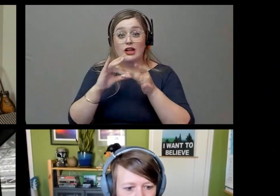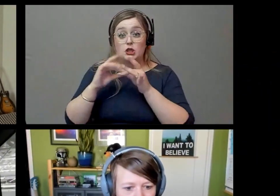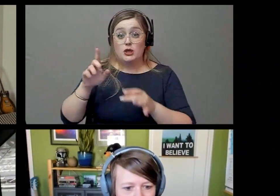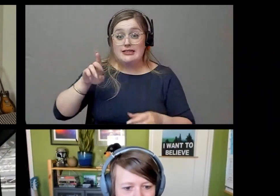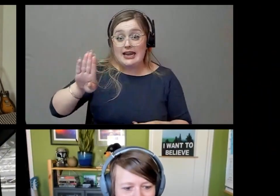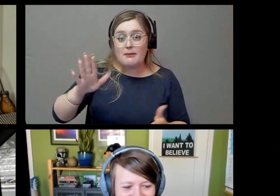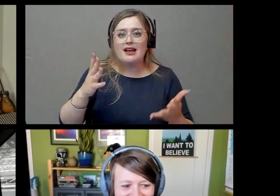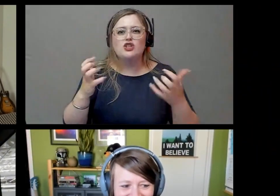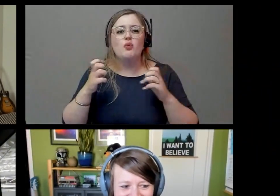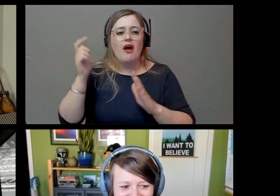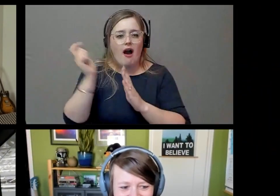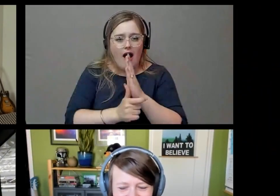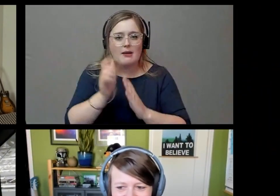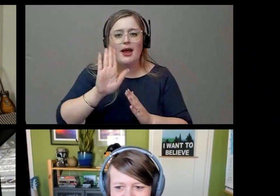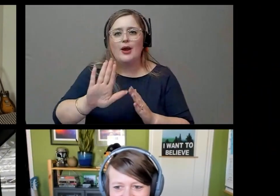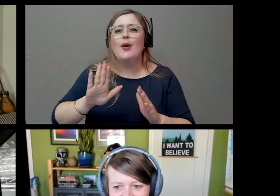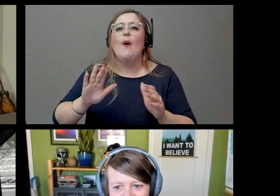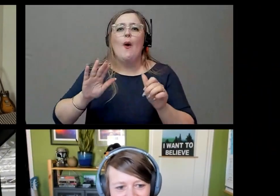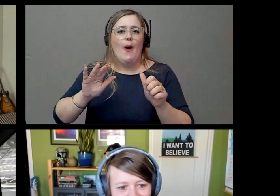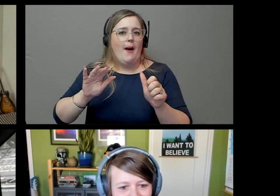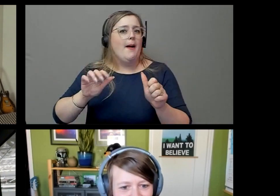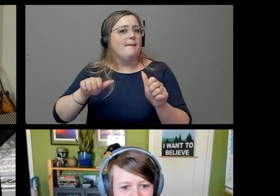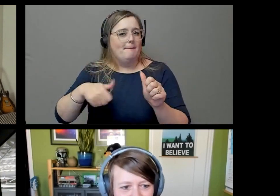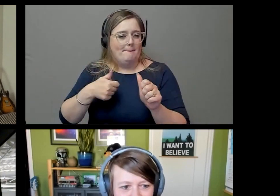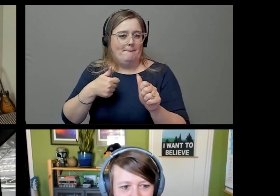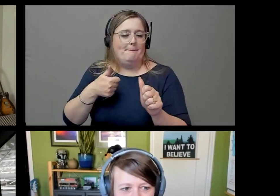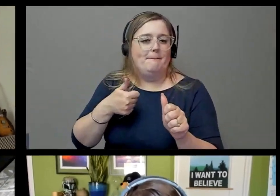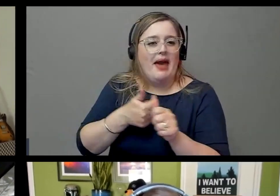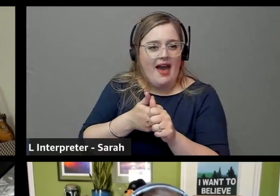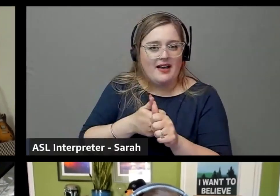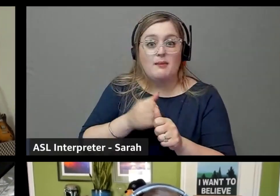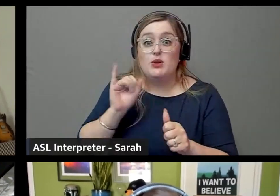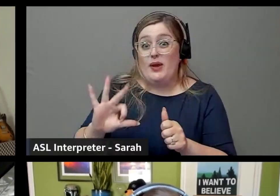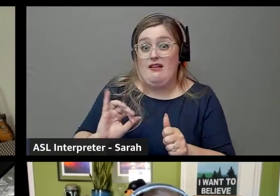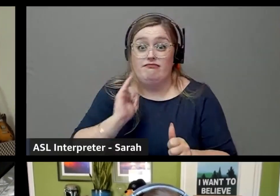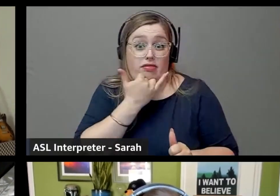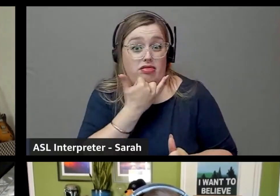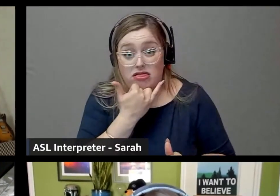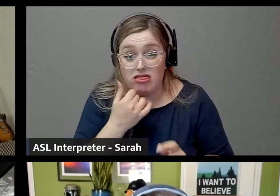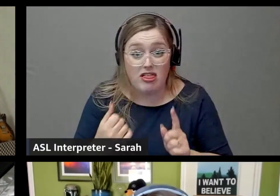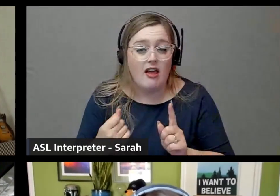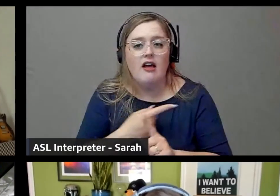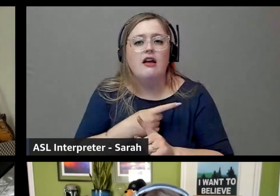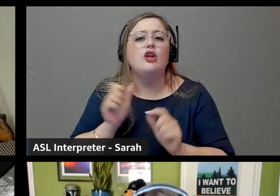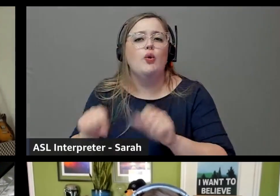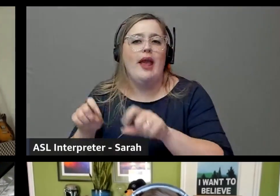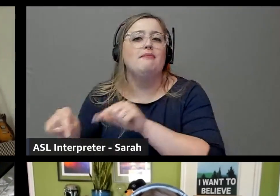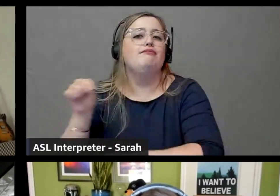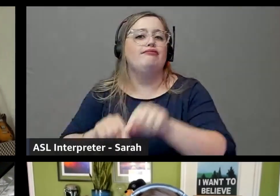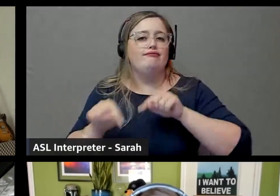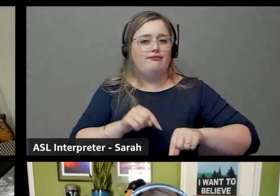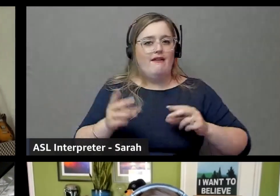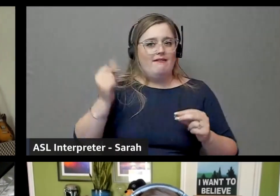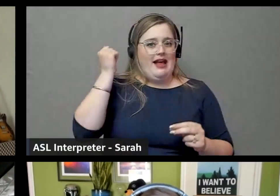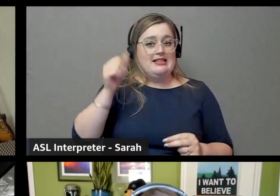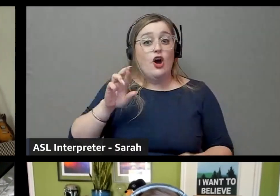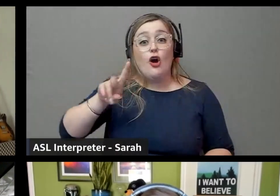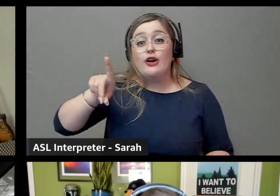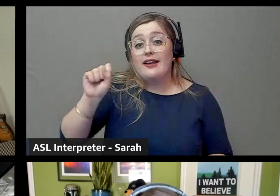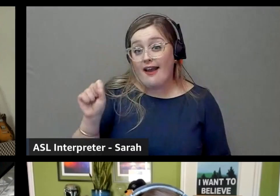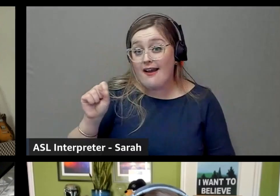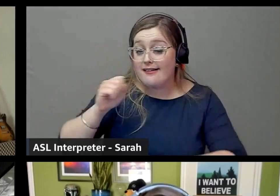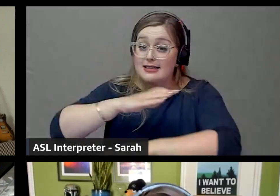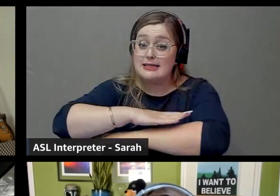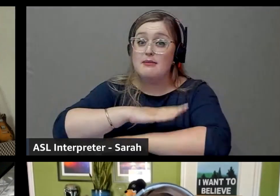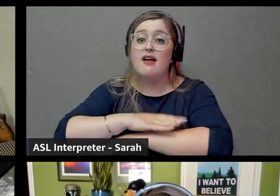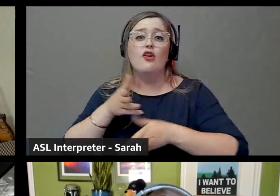your backups, so that way if something goes wrong, you can roll back super quickly, and across the RDS platform, you're going to be able to just roll back to an